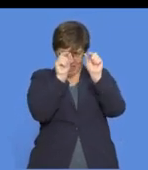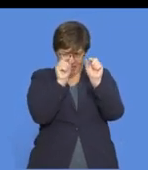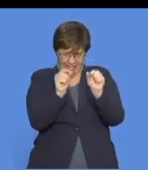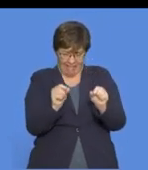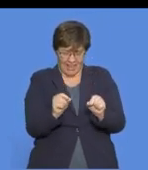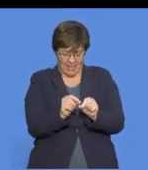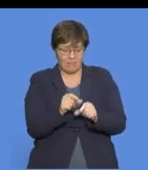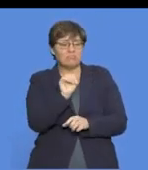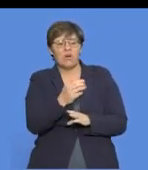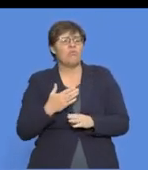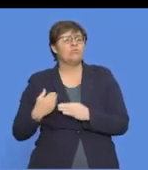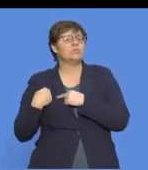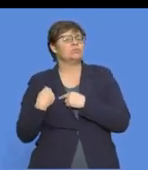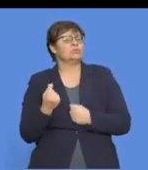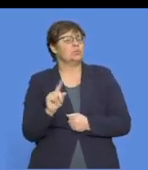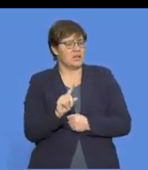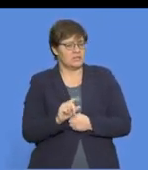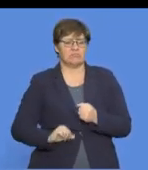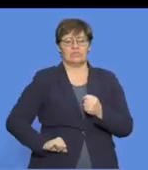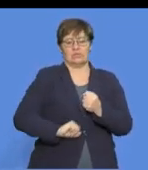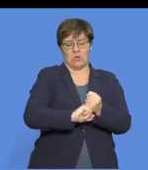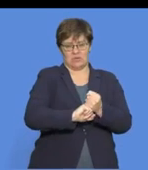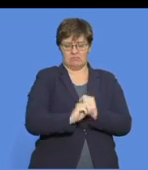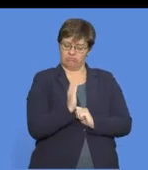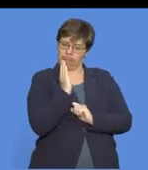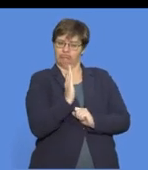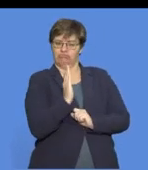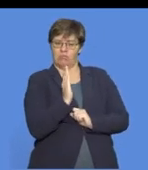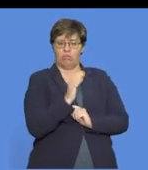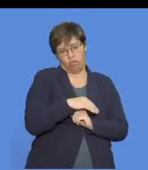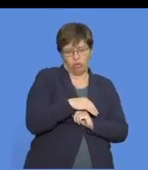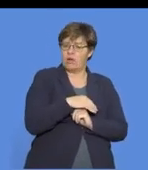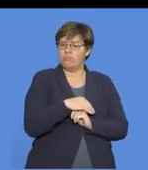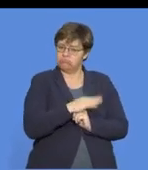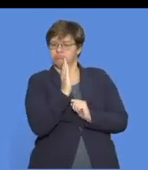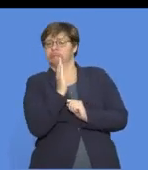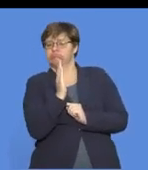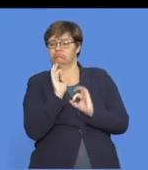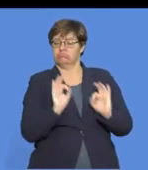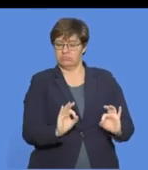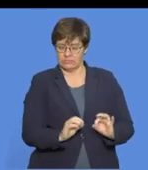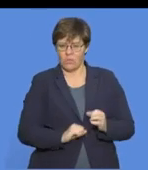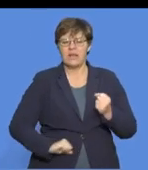is for support. So they would obviously be found wherever support is needed.